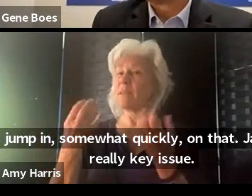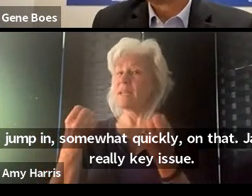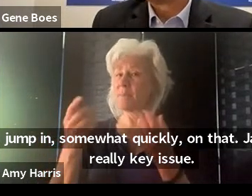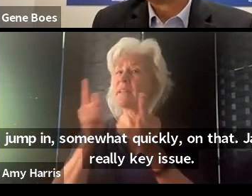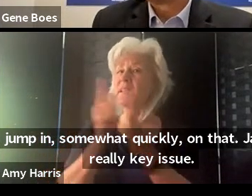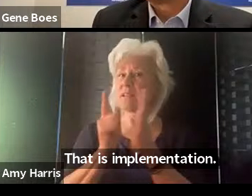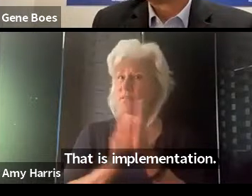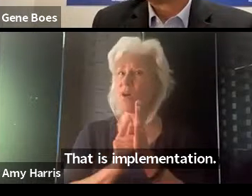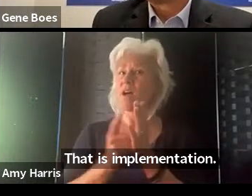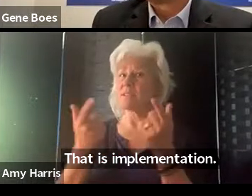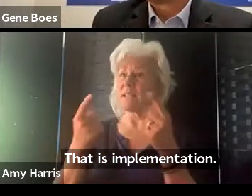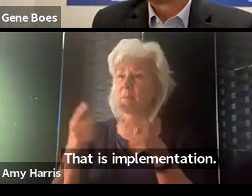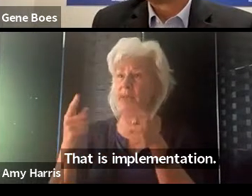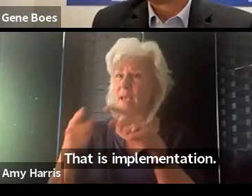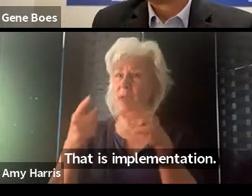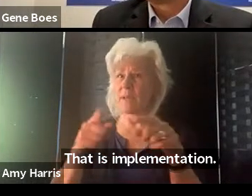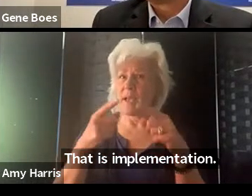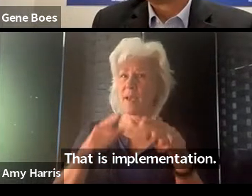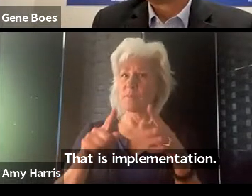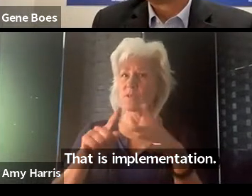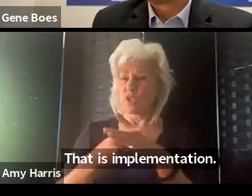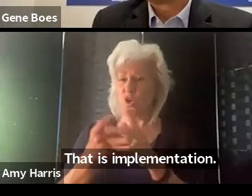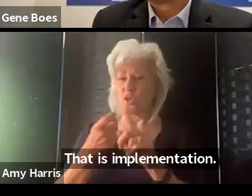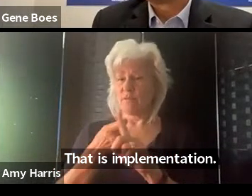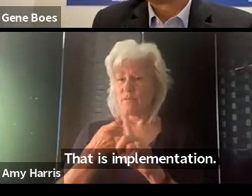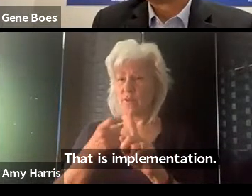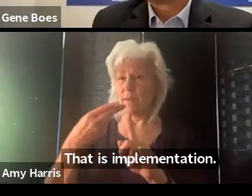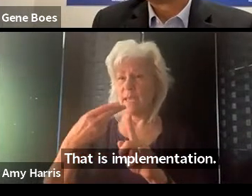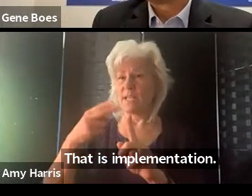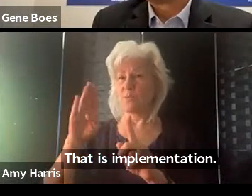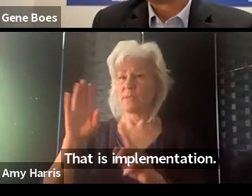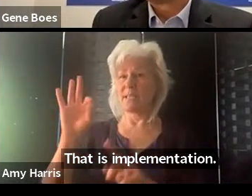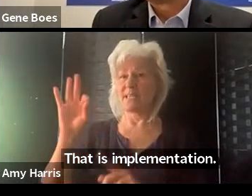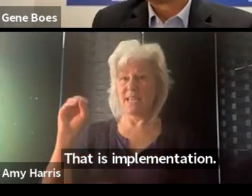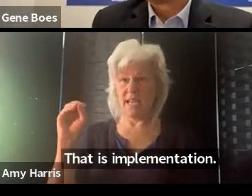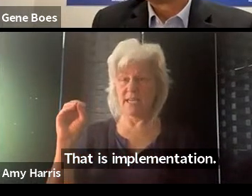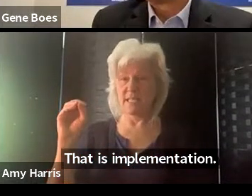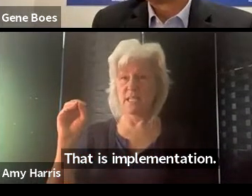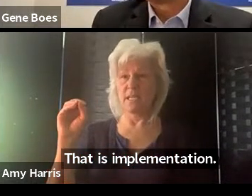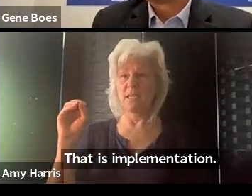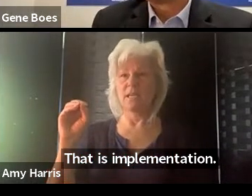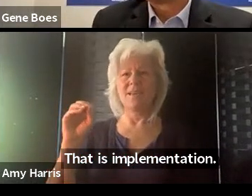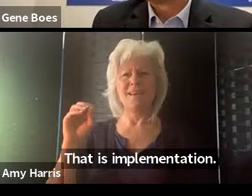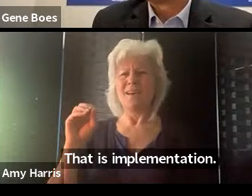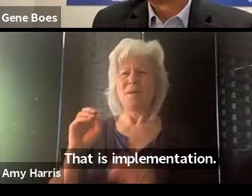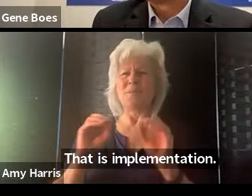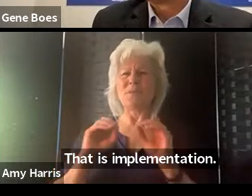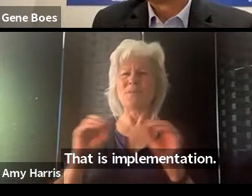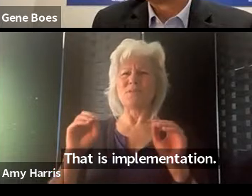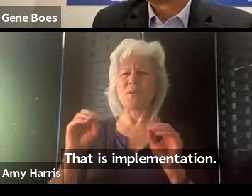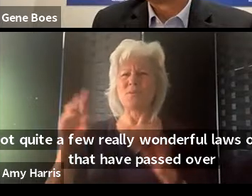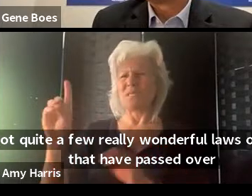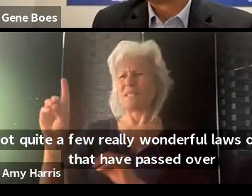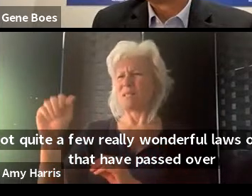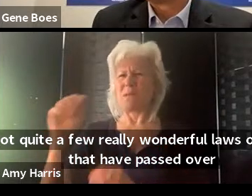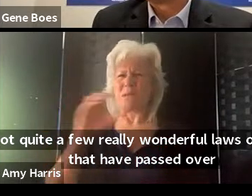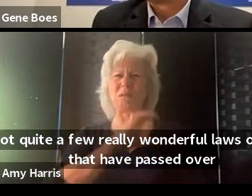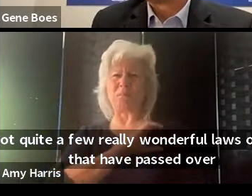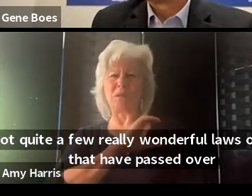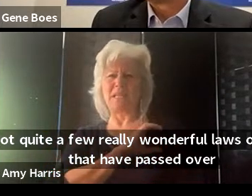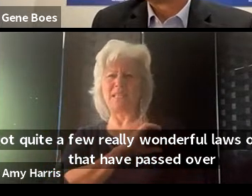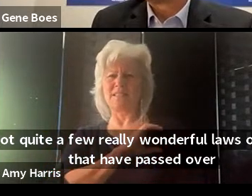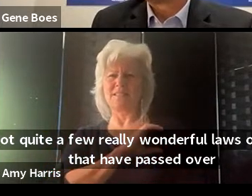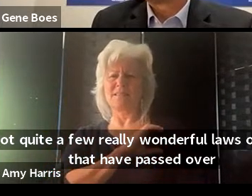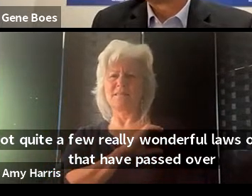years, originating out of HB 90. But there are no disability policemen. There isn't